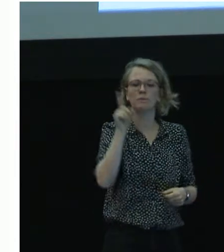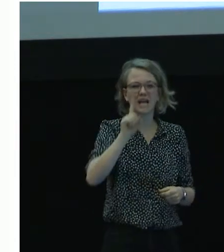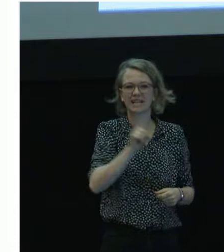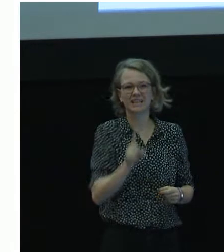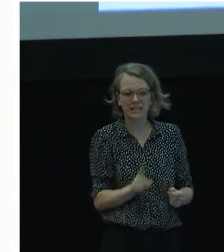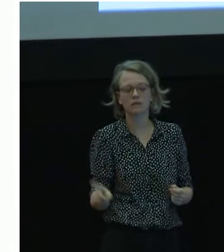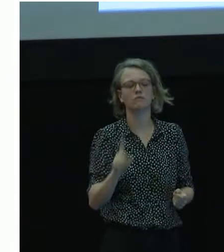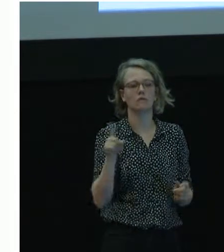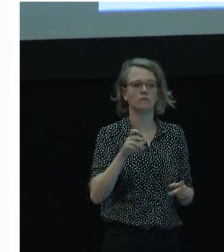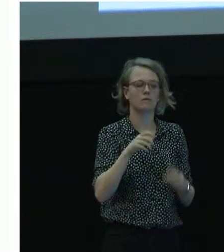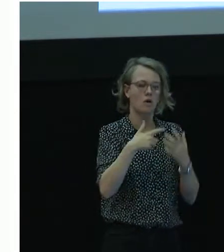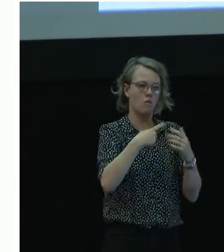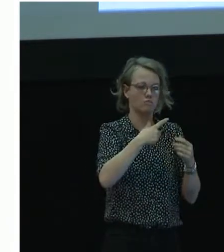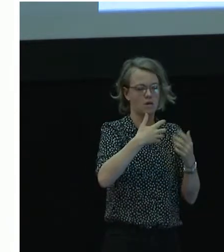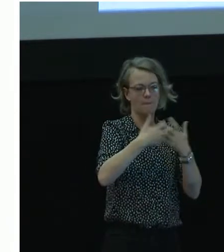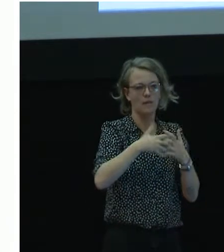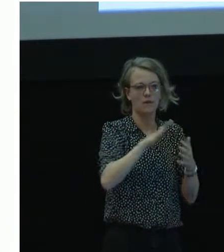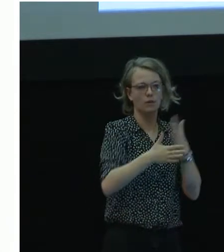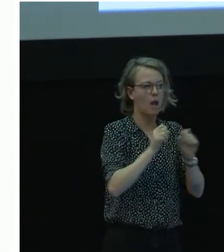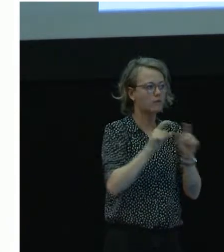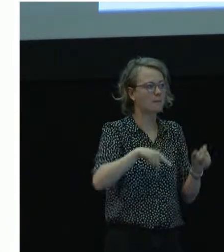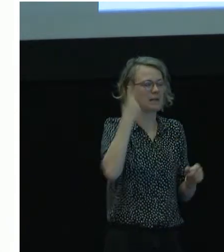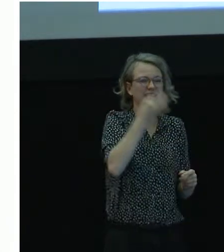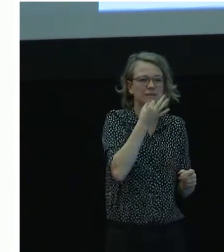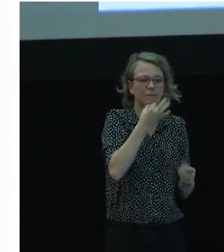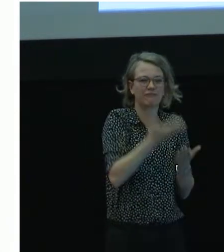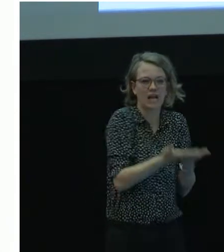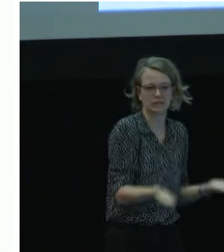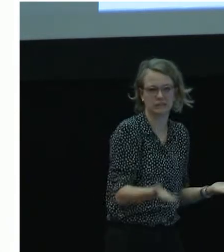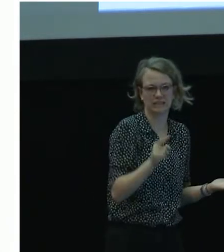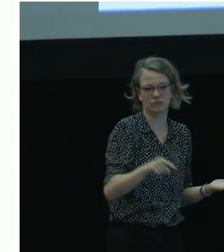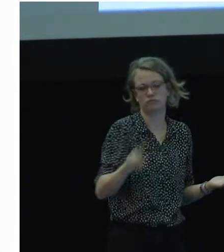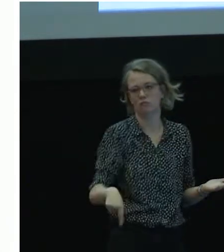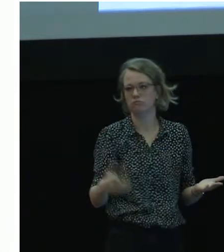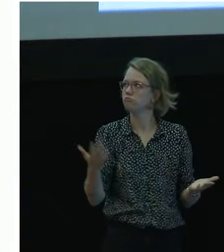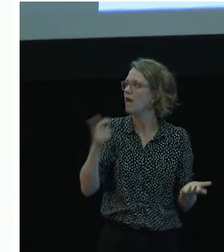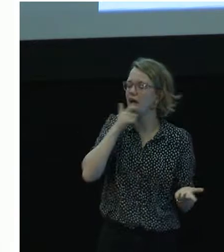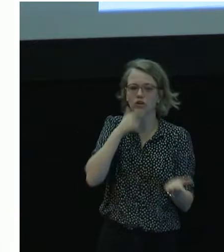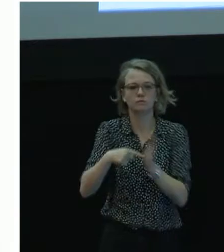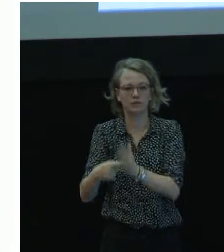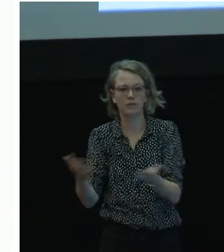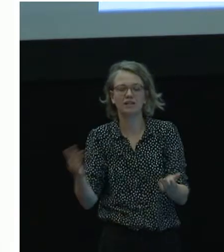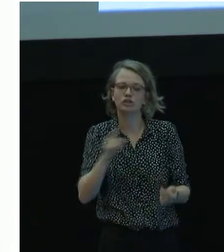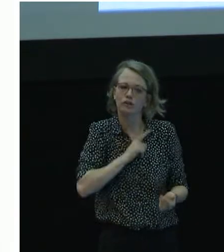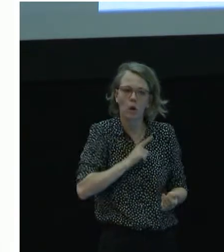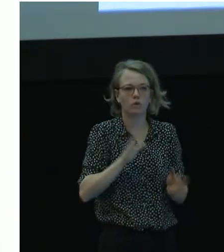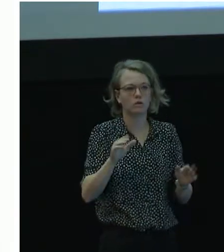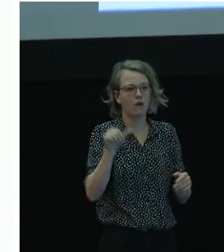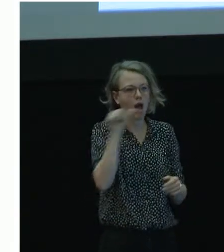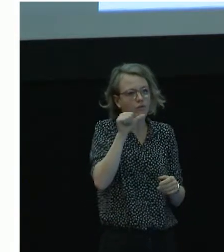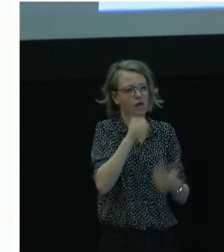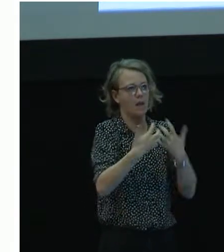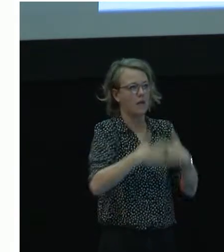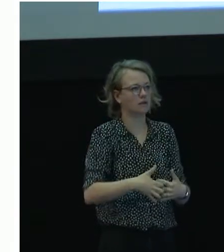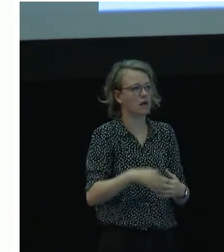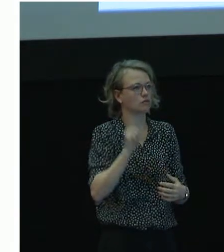reference. And what I do want to emphasize is that this grammar doesn't show that sign languages are simpler than